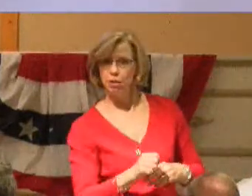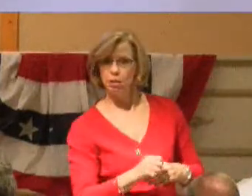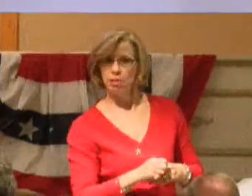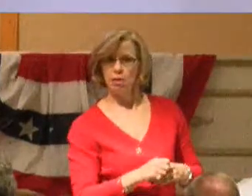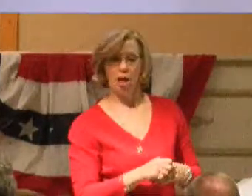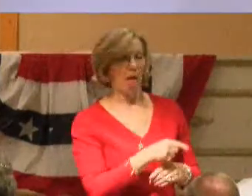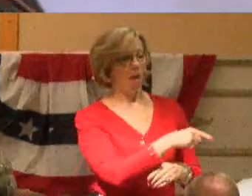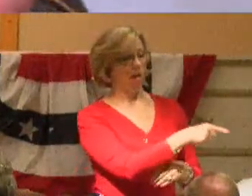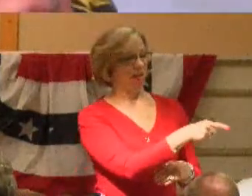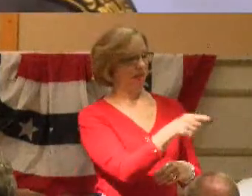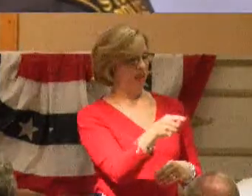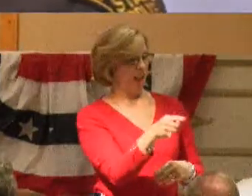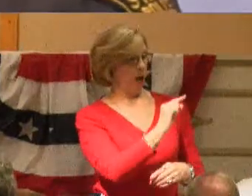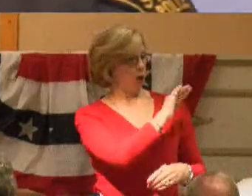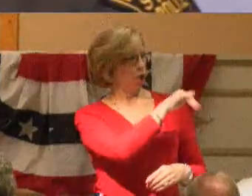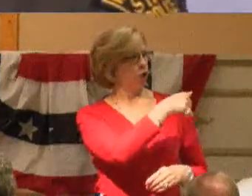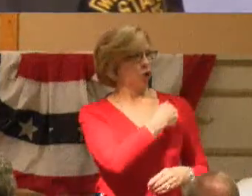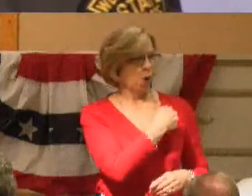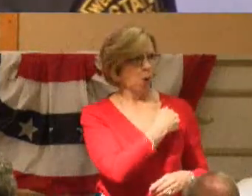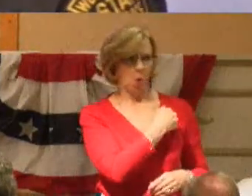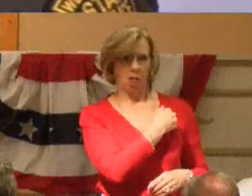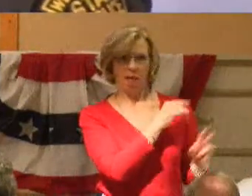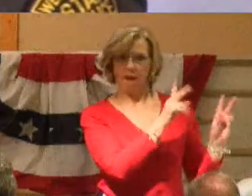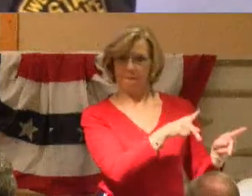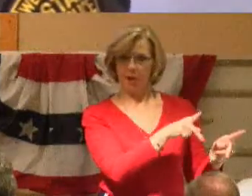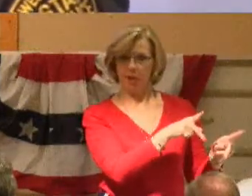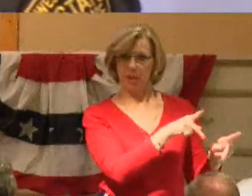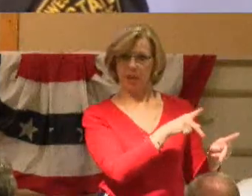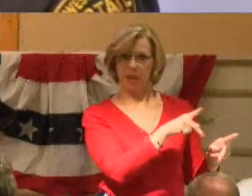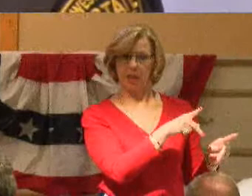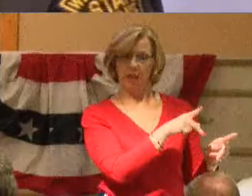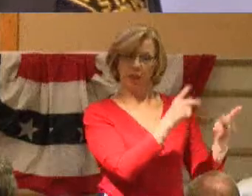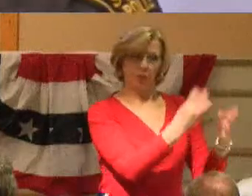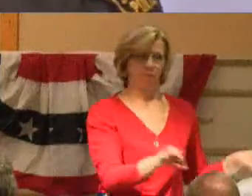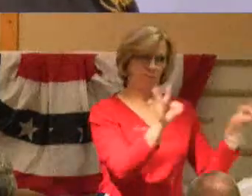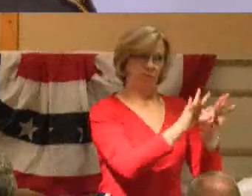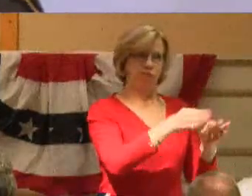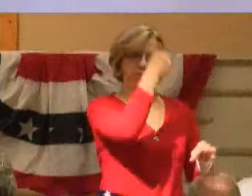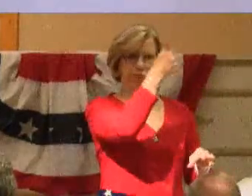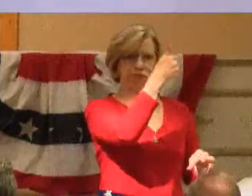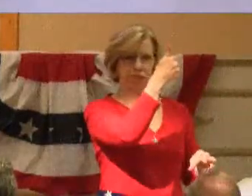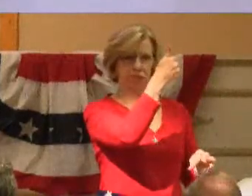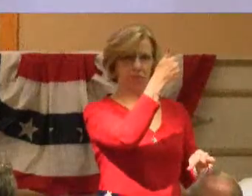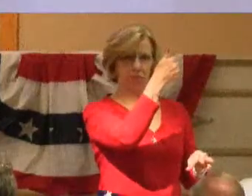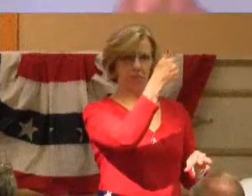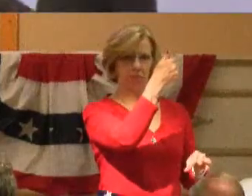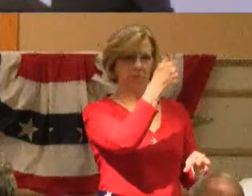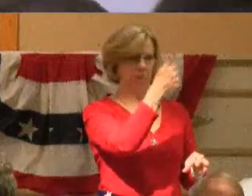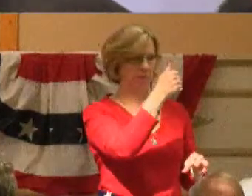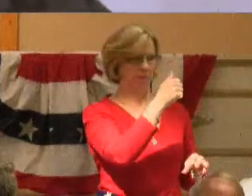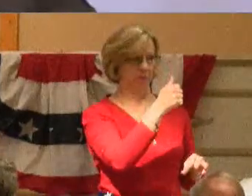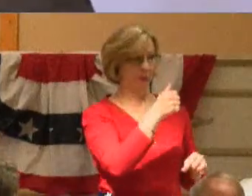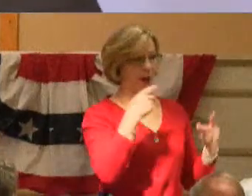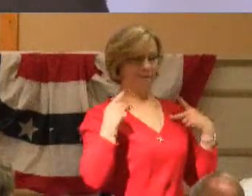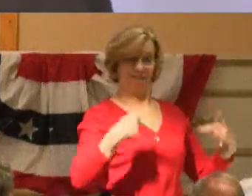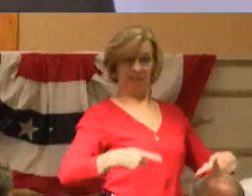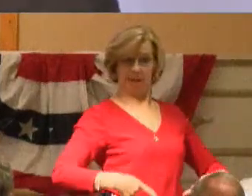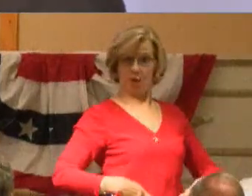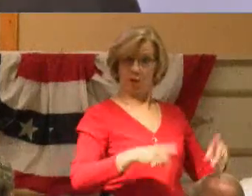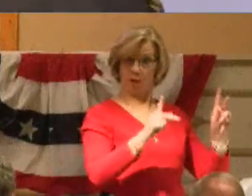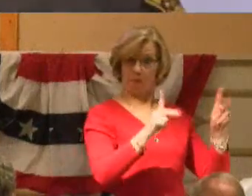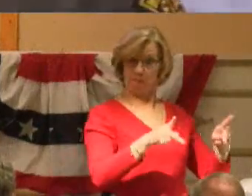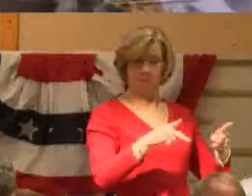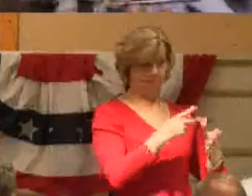the soul of a person is the most essential part of any individual. You have the physical part of a